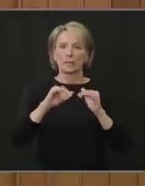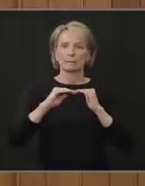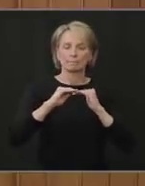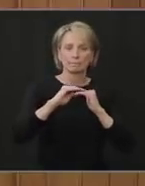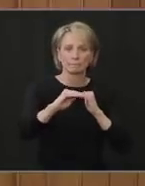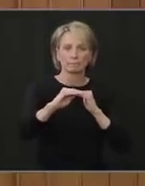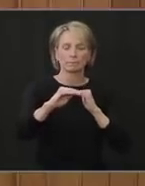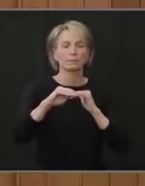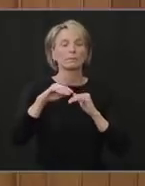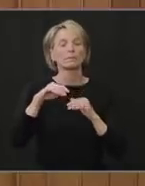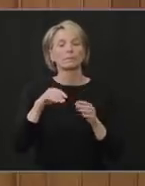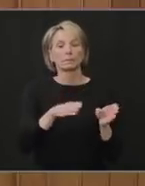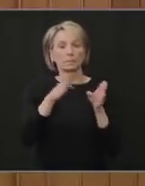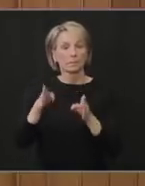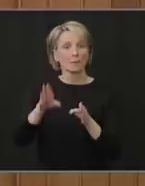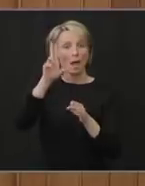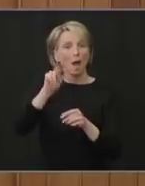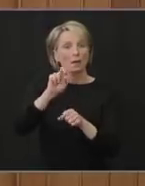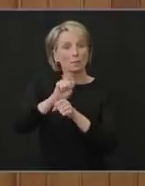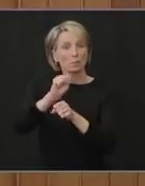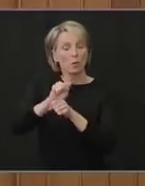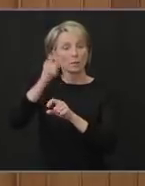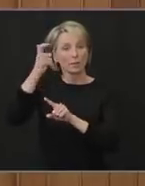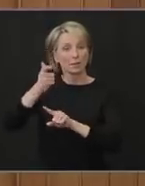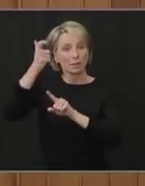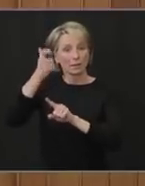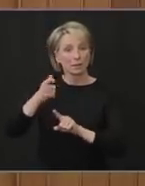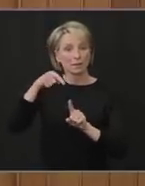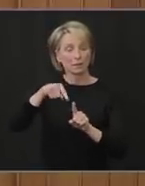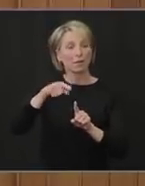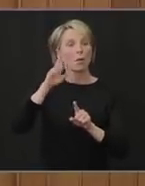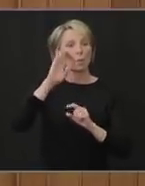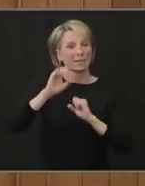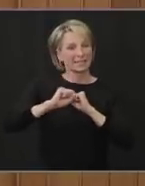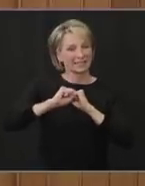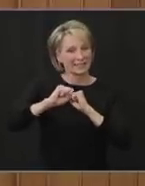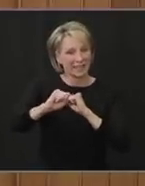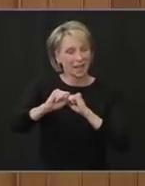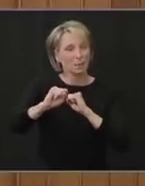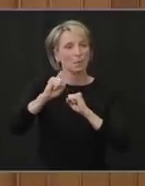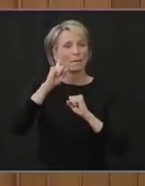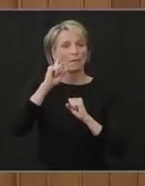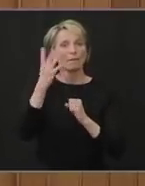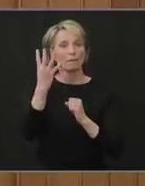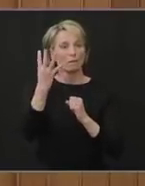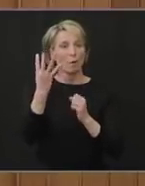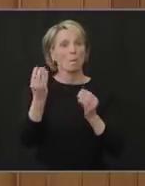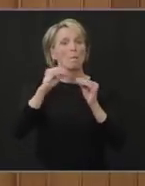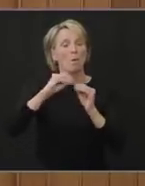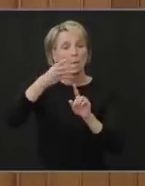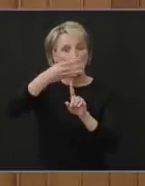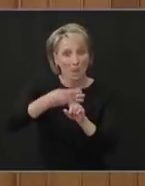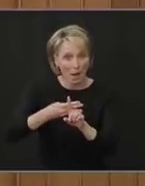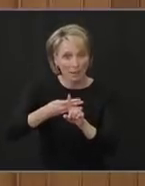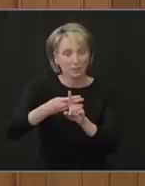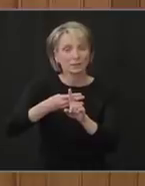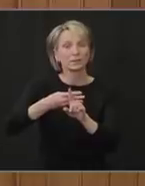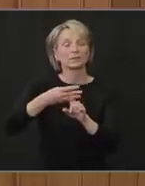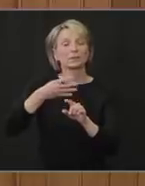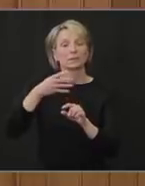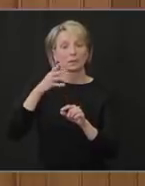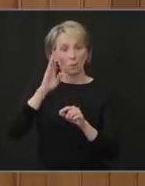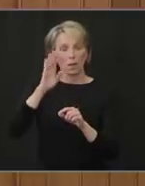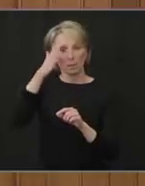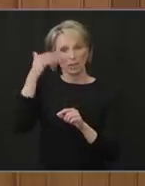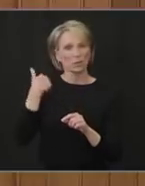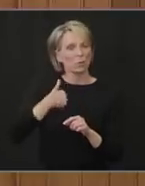unemployment benefits are not only extended for 4 additional months, recognizing that people are going